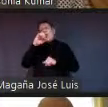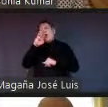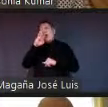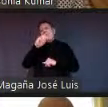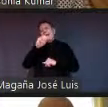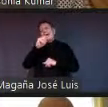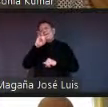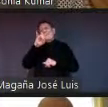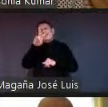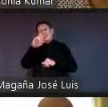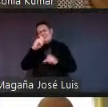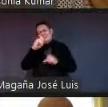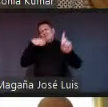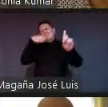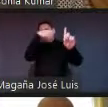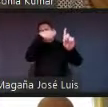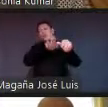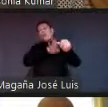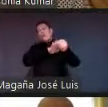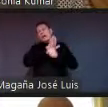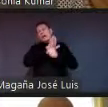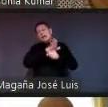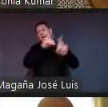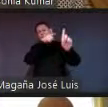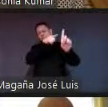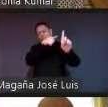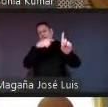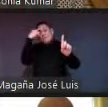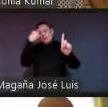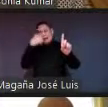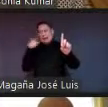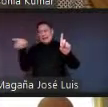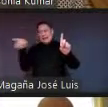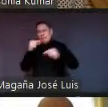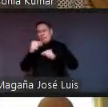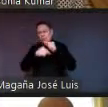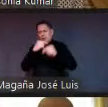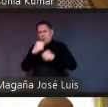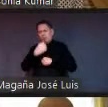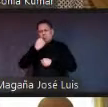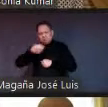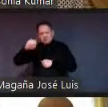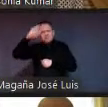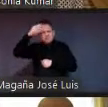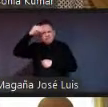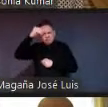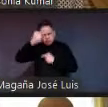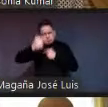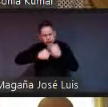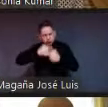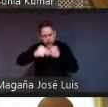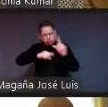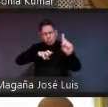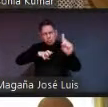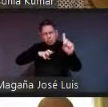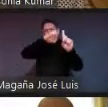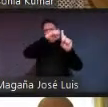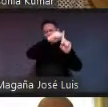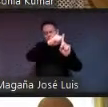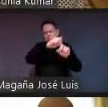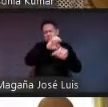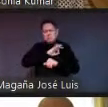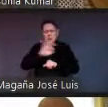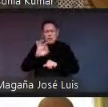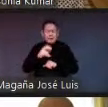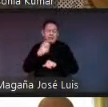whole journey throughout the medical curriculum. They get to know who you are, what your strengths are, what your areas of weaknesses might be, and work